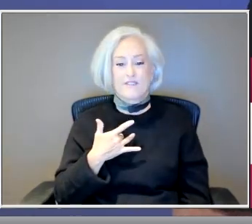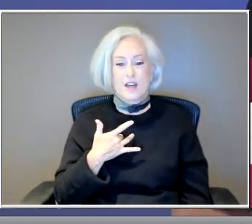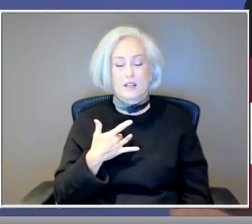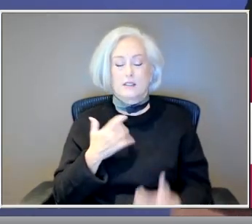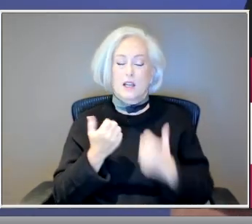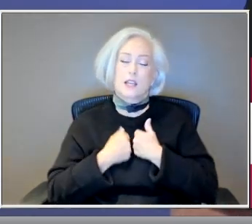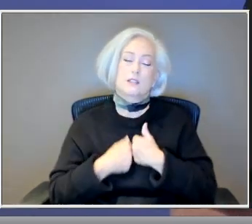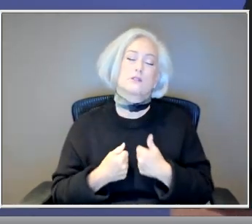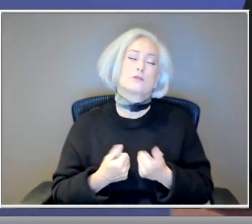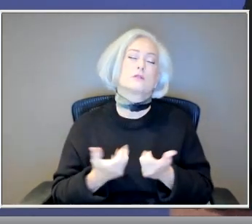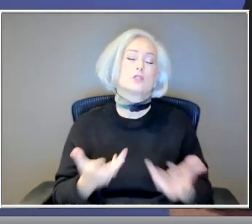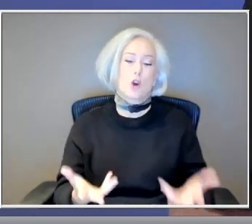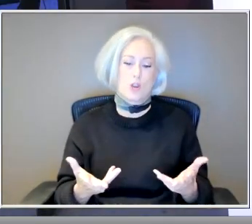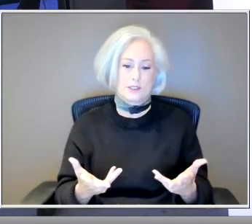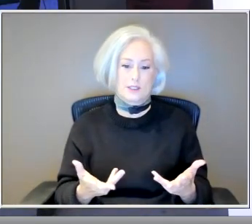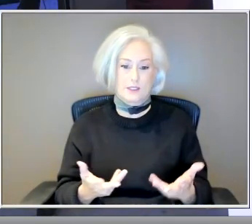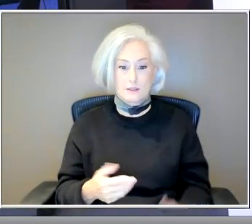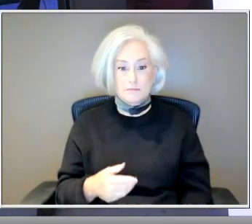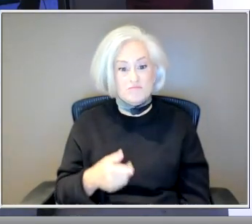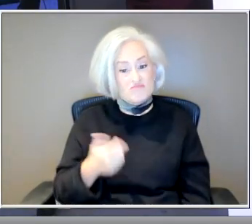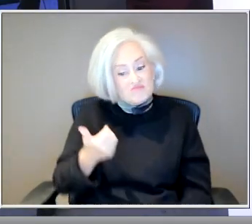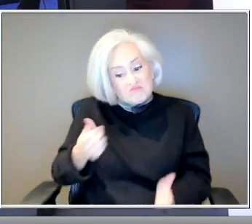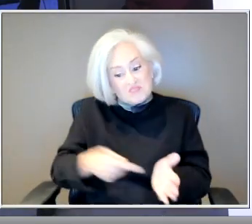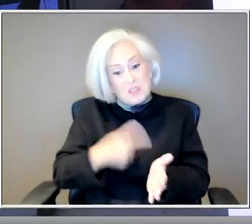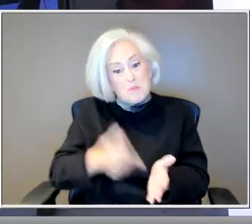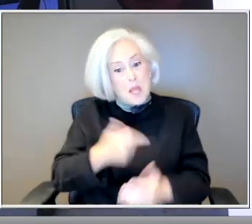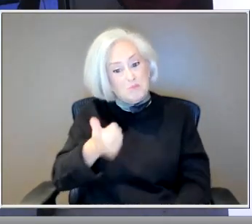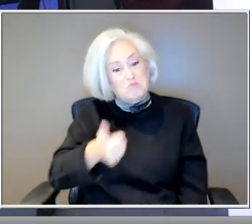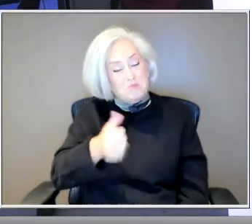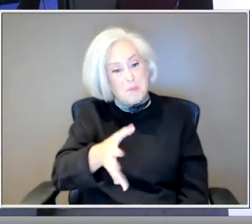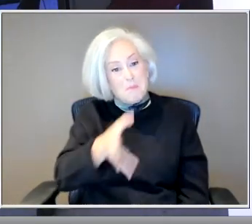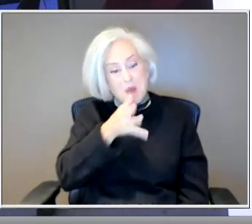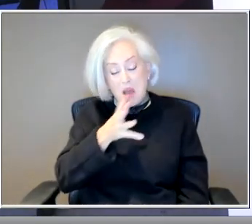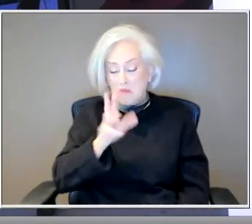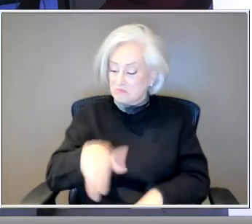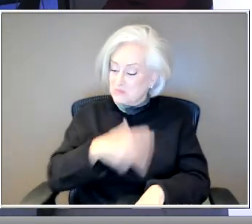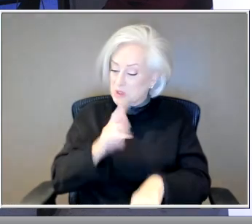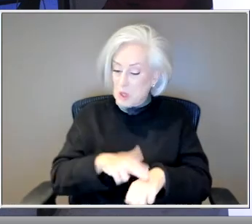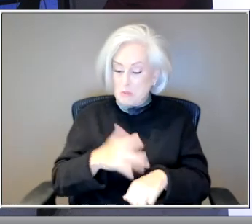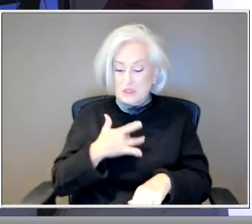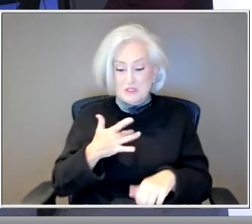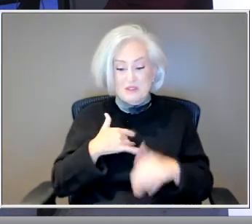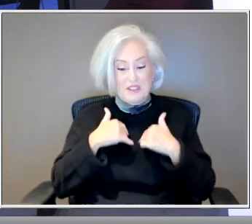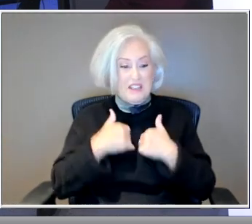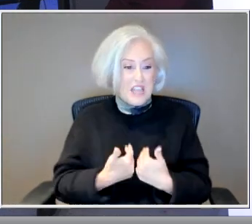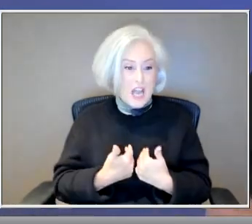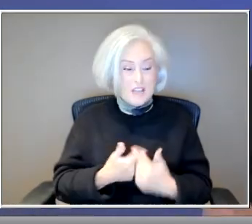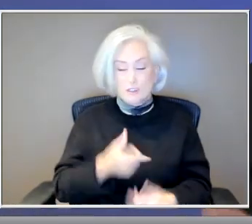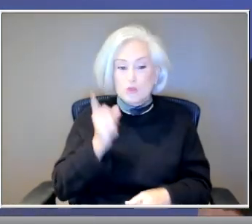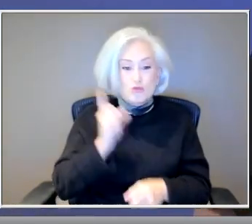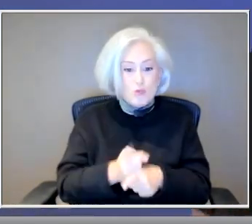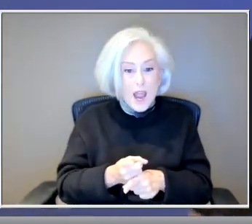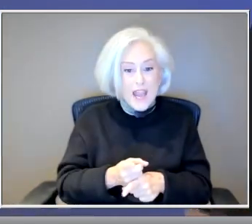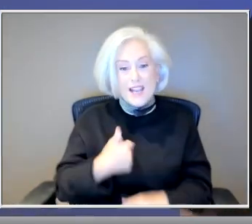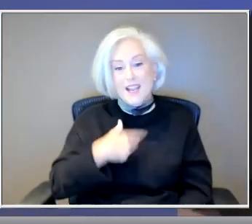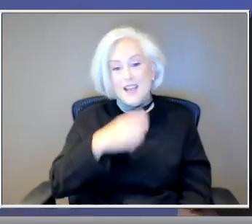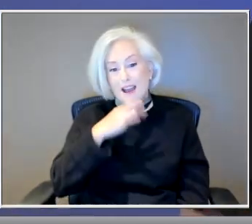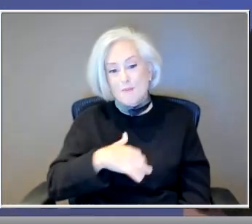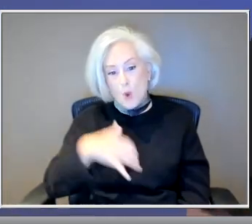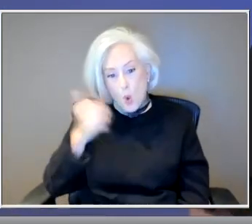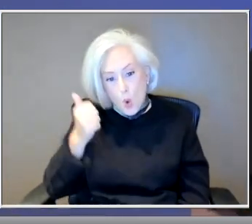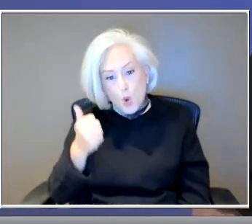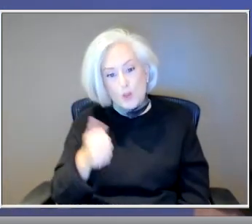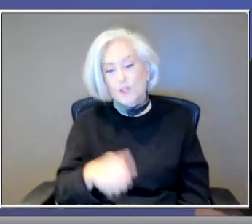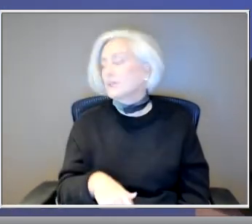say. And when you're a mom, sometimes that's just normal. Right. Kind of I mean, slowly... I'm getting older, Yeah. and I am a mother of two